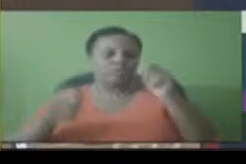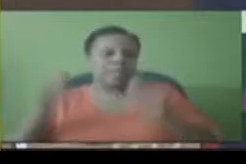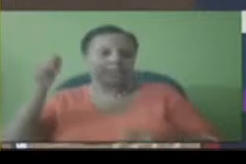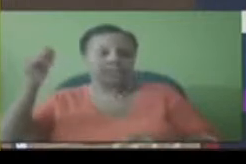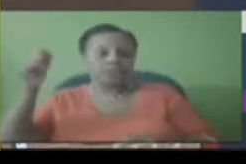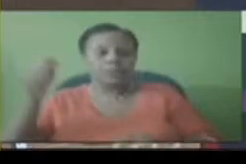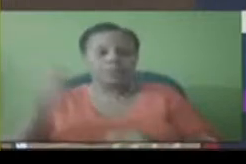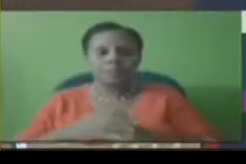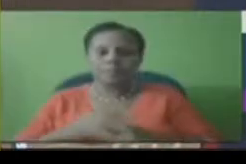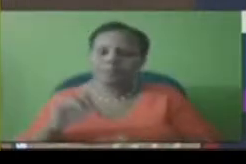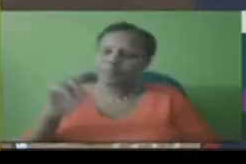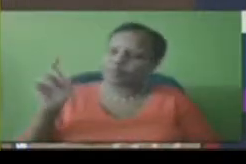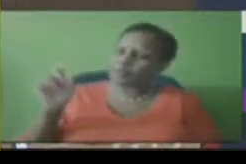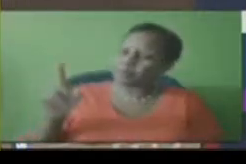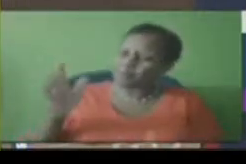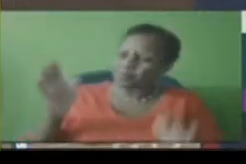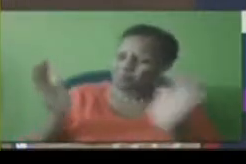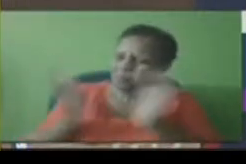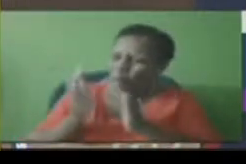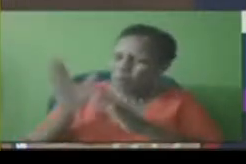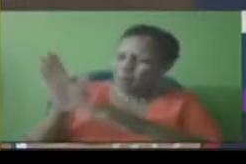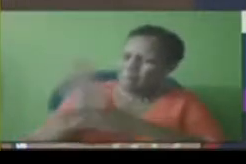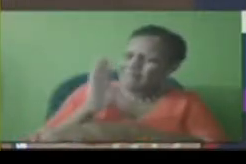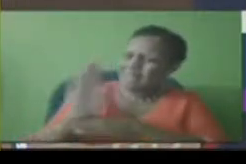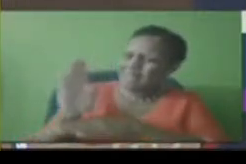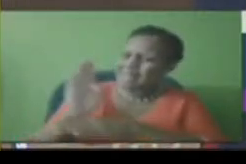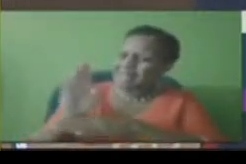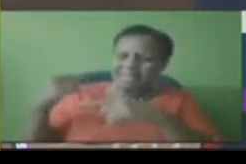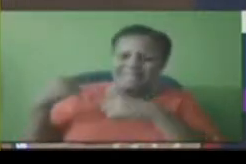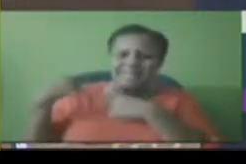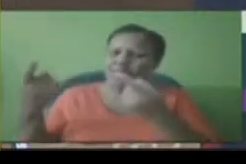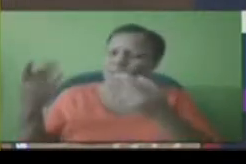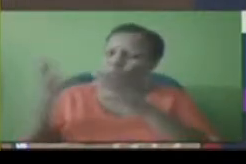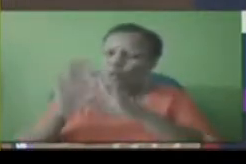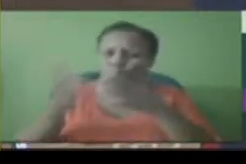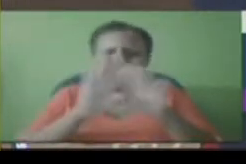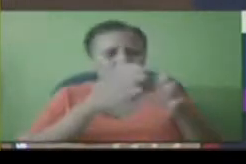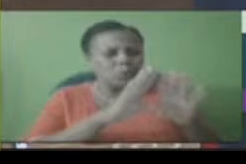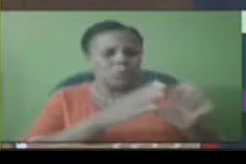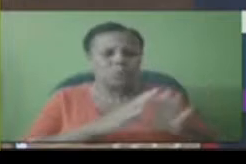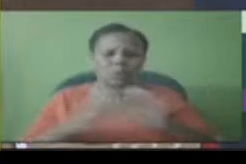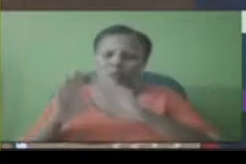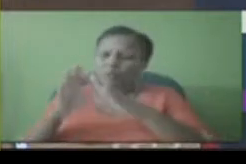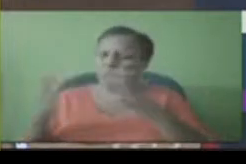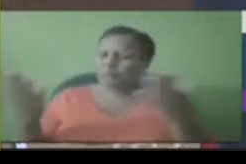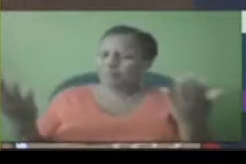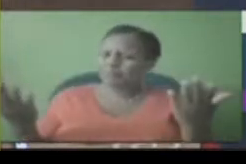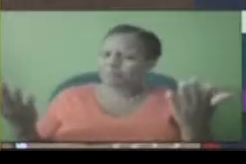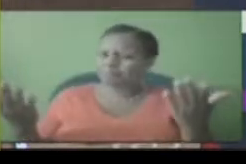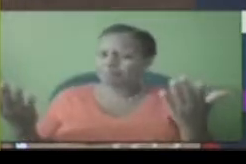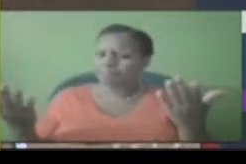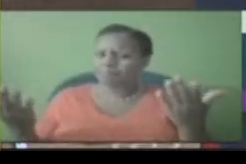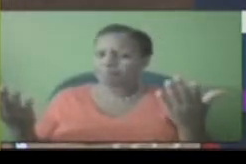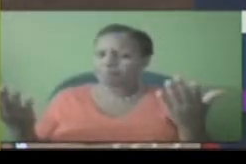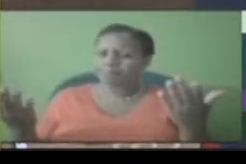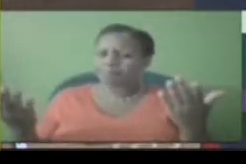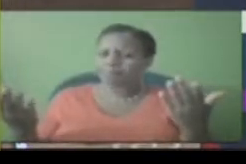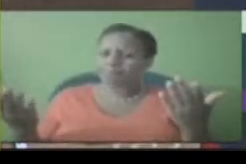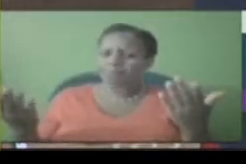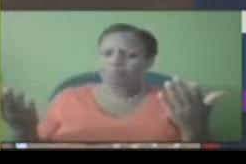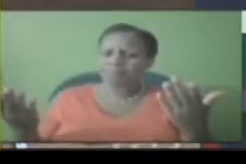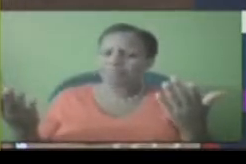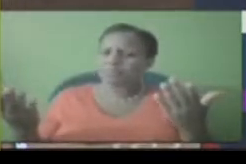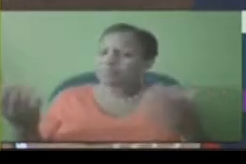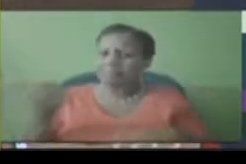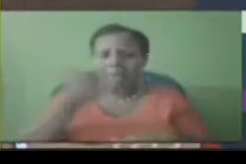restrictions in response to the COVID pandemic, I know there is a loan facility that was announced, but in terms of any other forms of assistance, be it